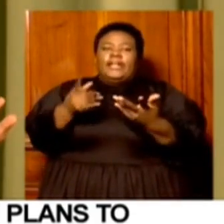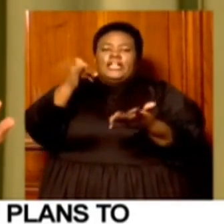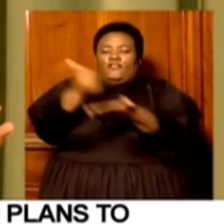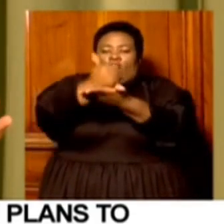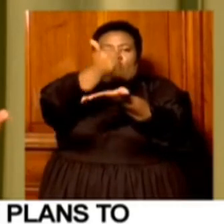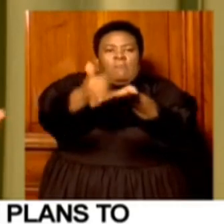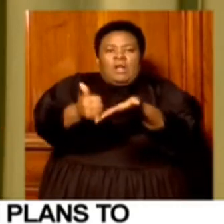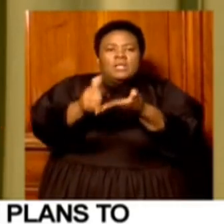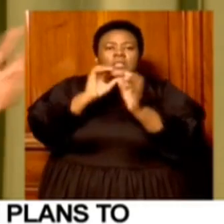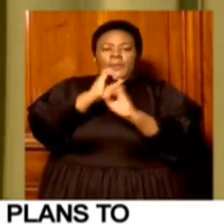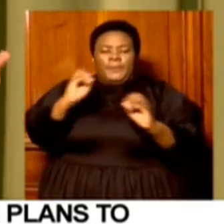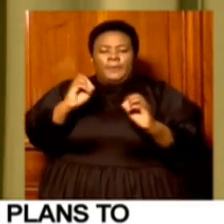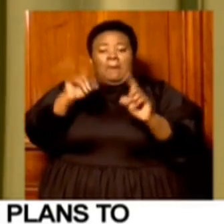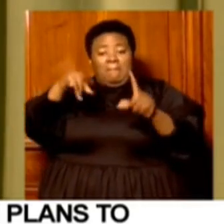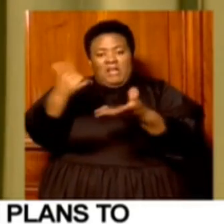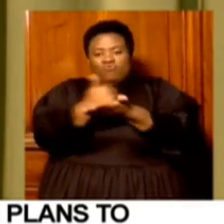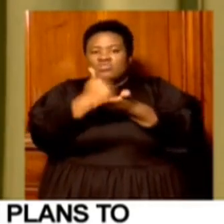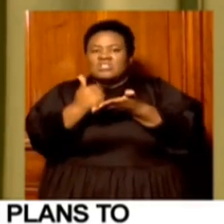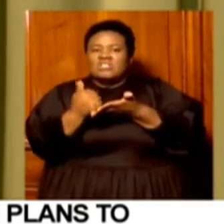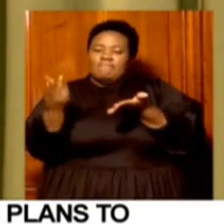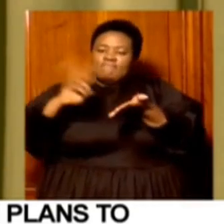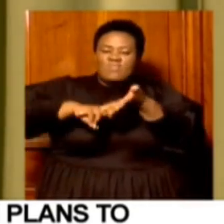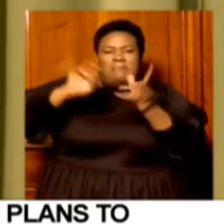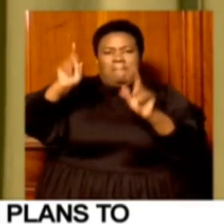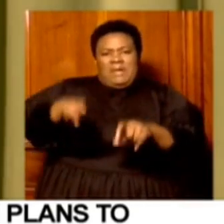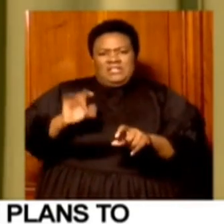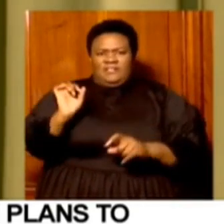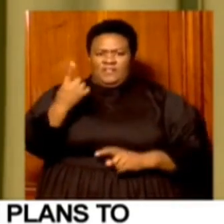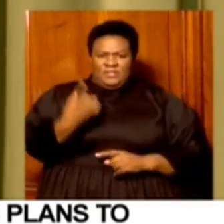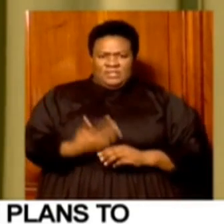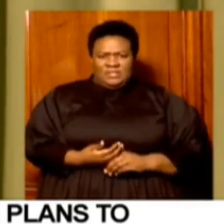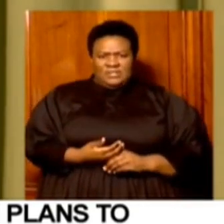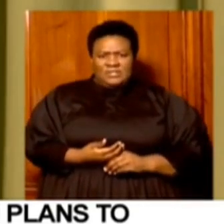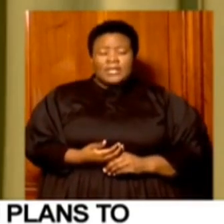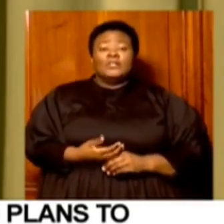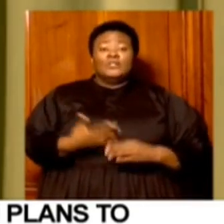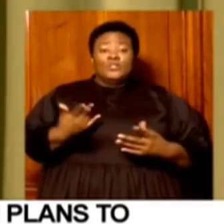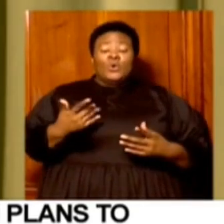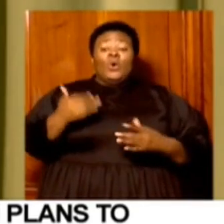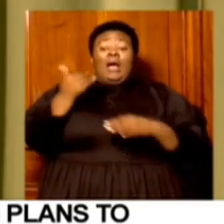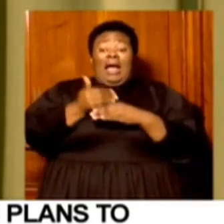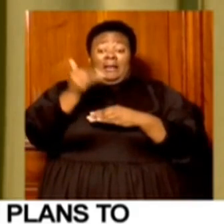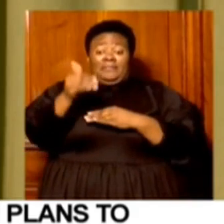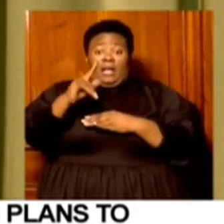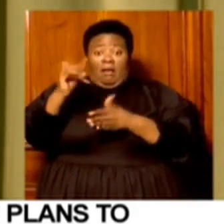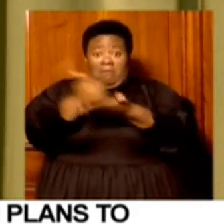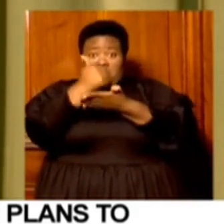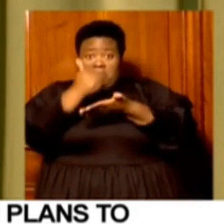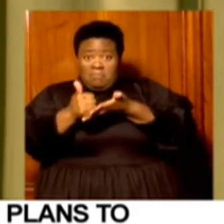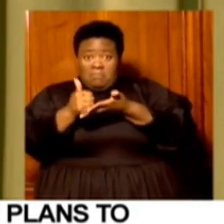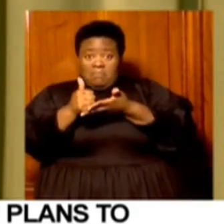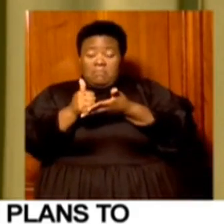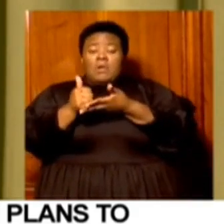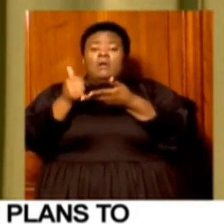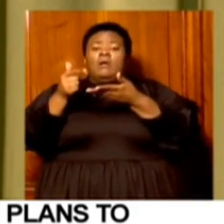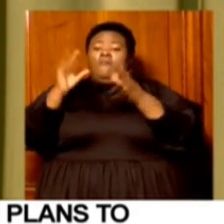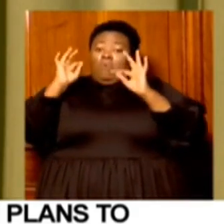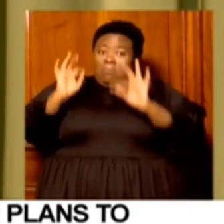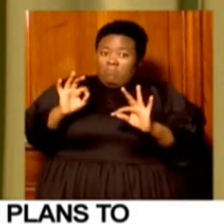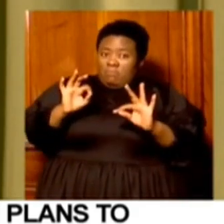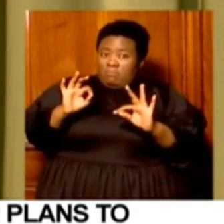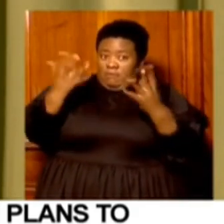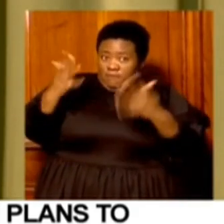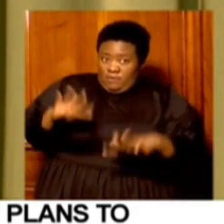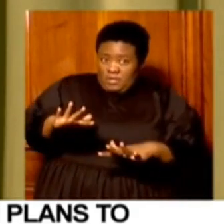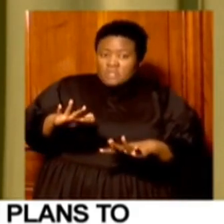formalized in reality. And formalization will lead to professionalization, because now you are dealing with an entity that